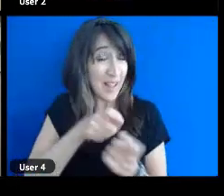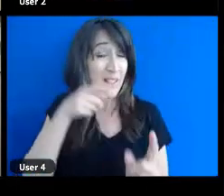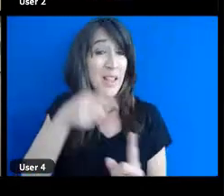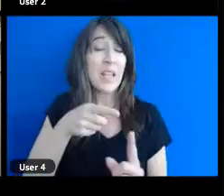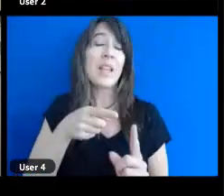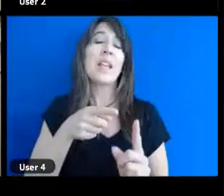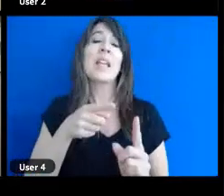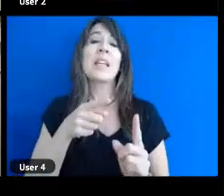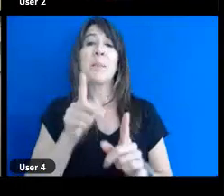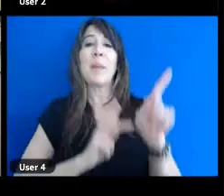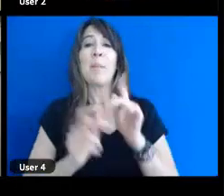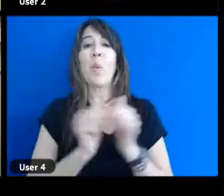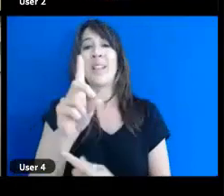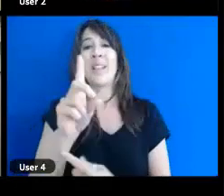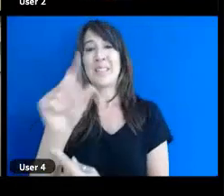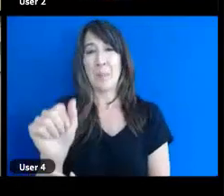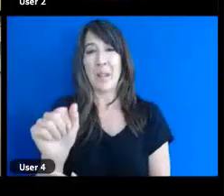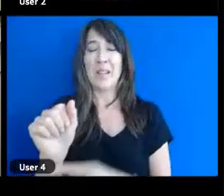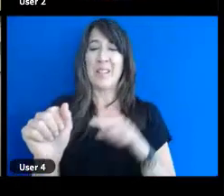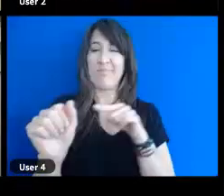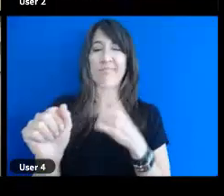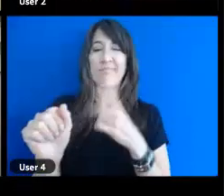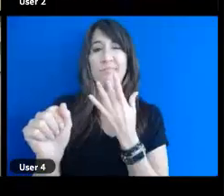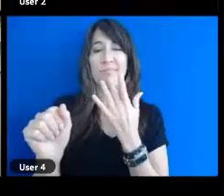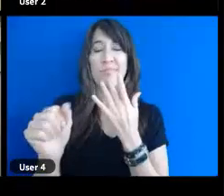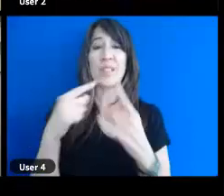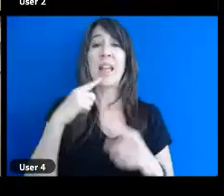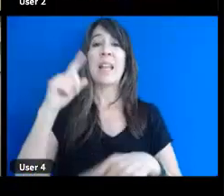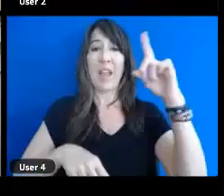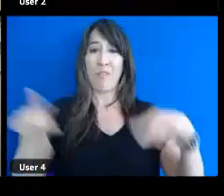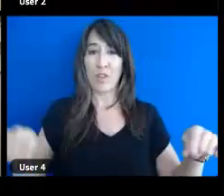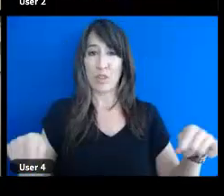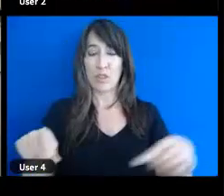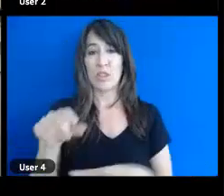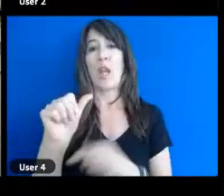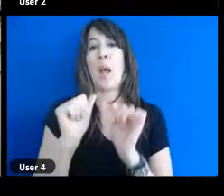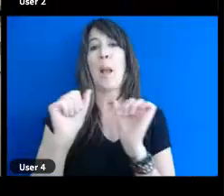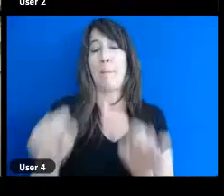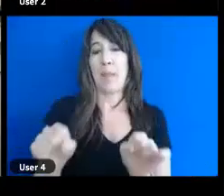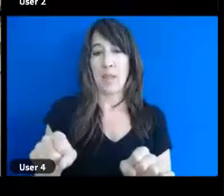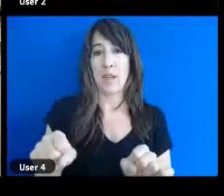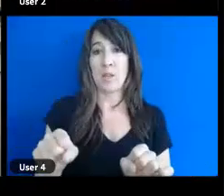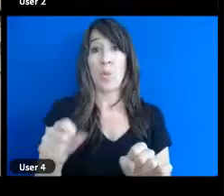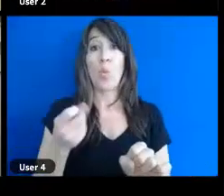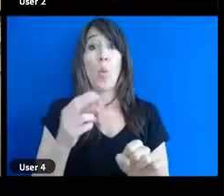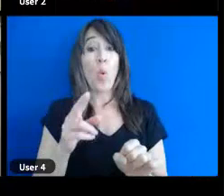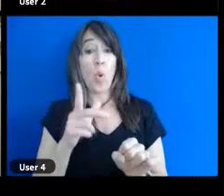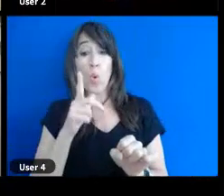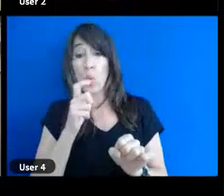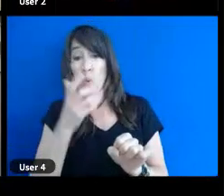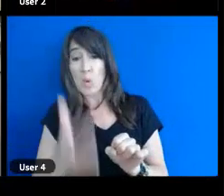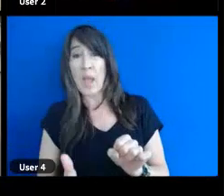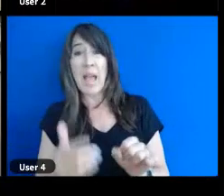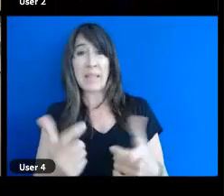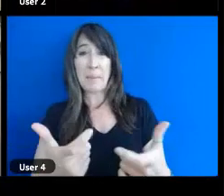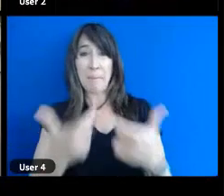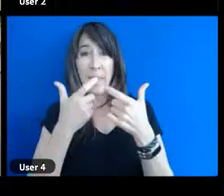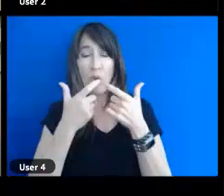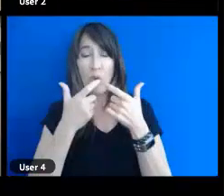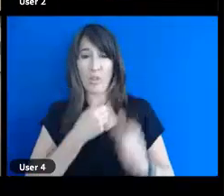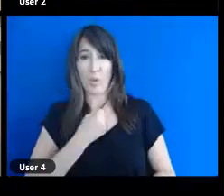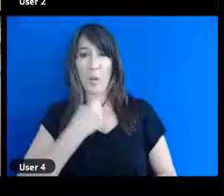specifically about people with disabilities, or those with diverse abilities, as I prefer to say, or others facing barriers to